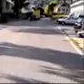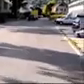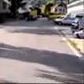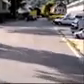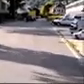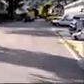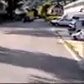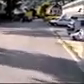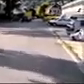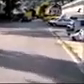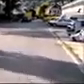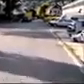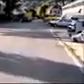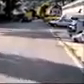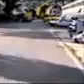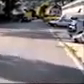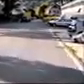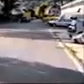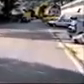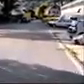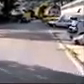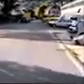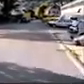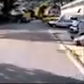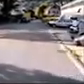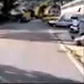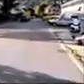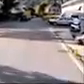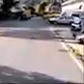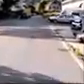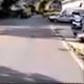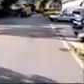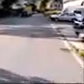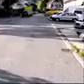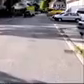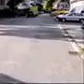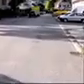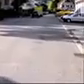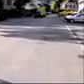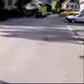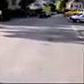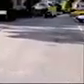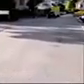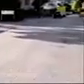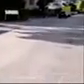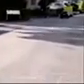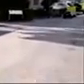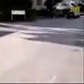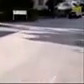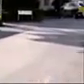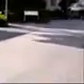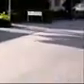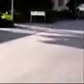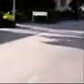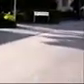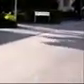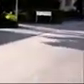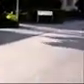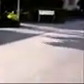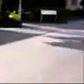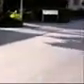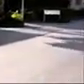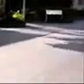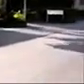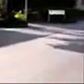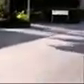white sandboard is is now the new property that we are we are acquiring and now you're going to see how he stretch all